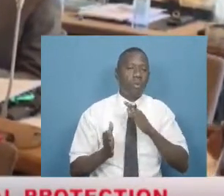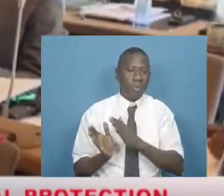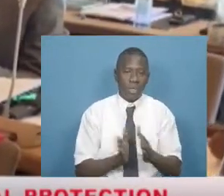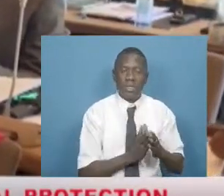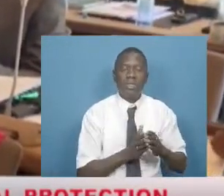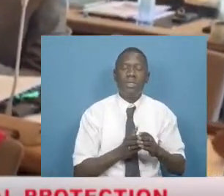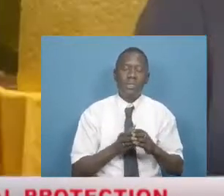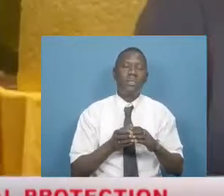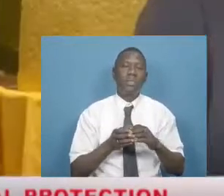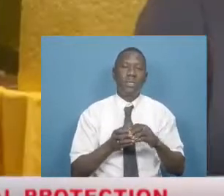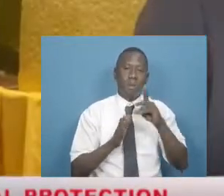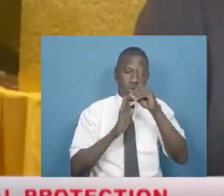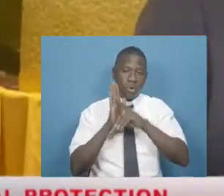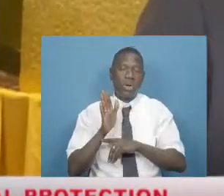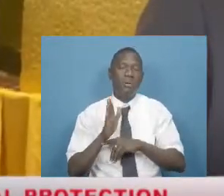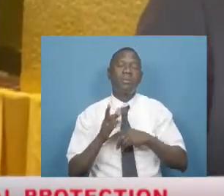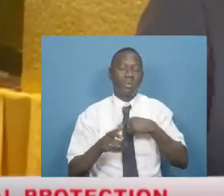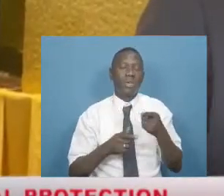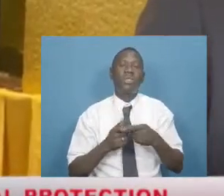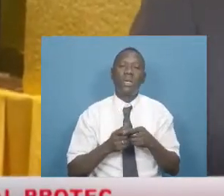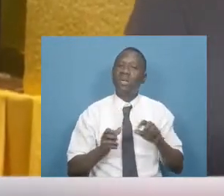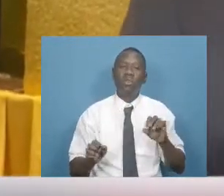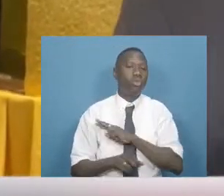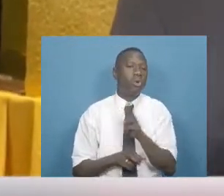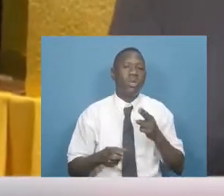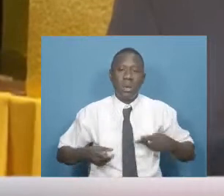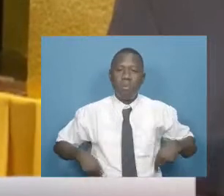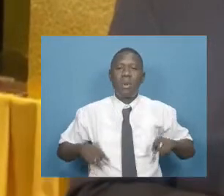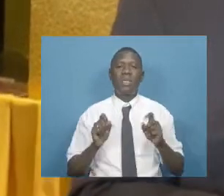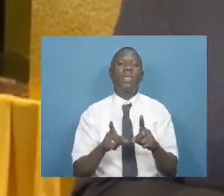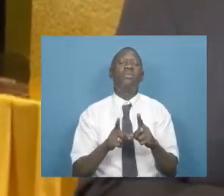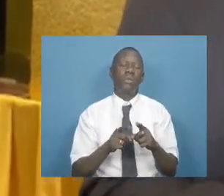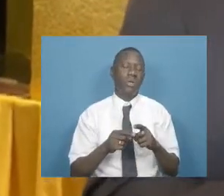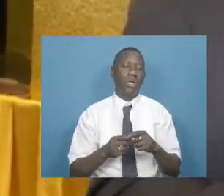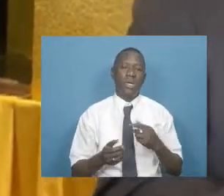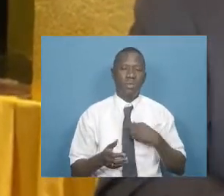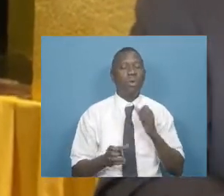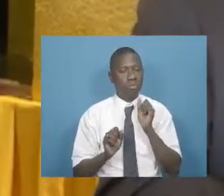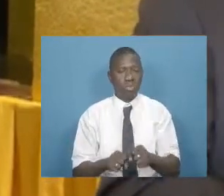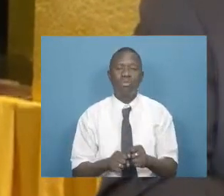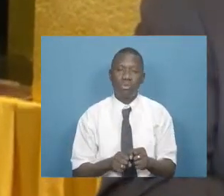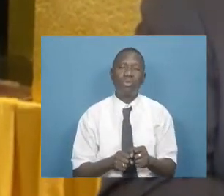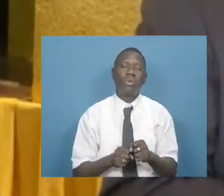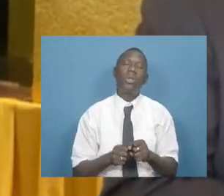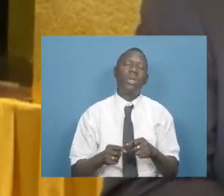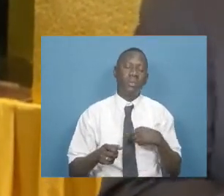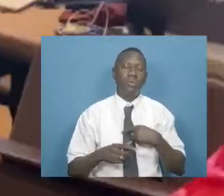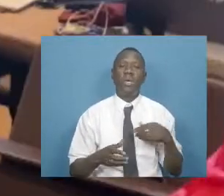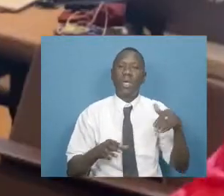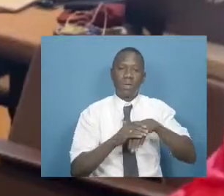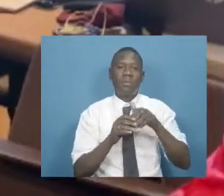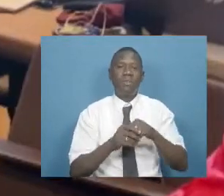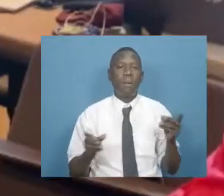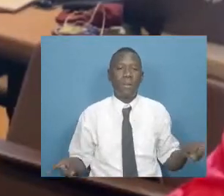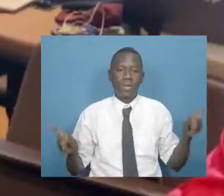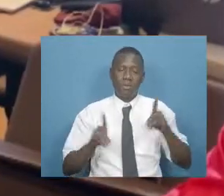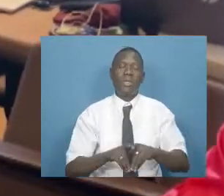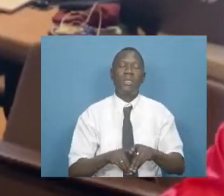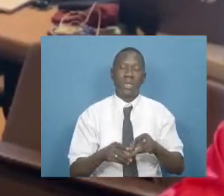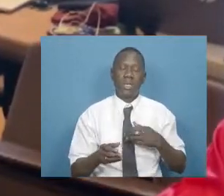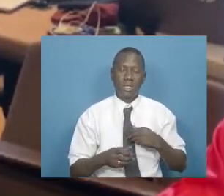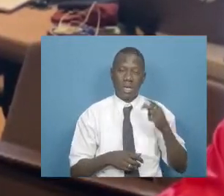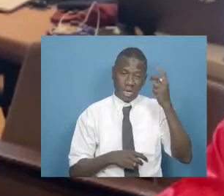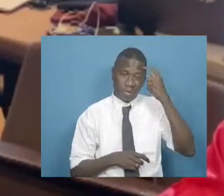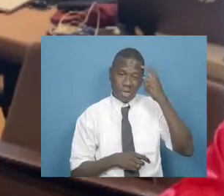formulating recommendations without implementation and refusal to be held accountable. We engaged participants on their expectations